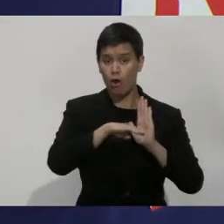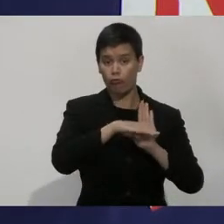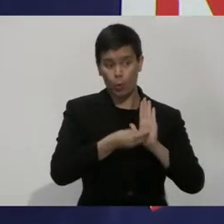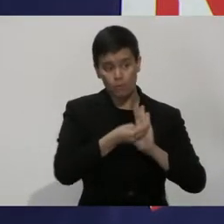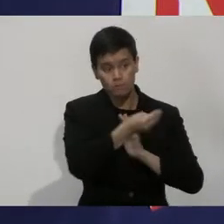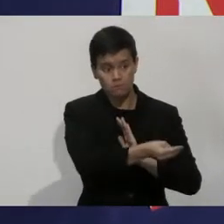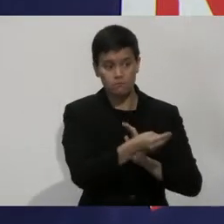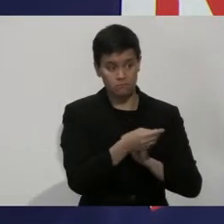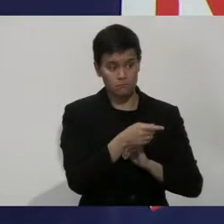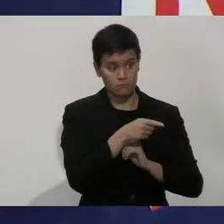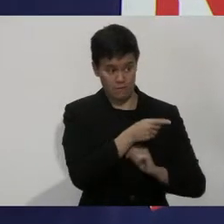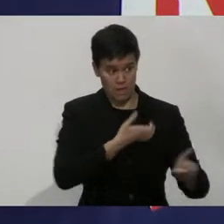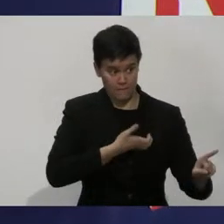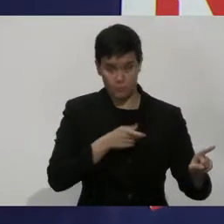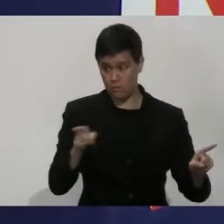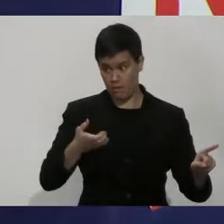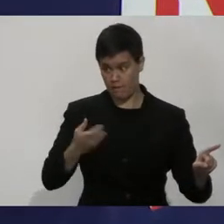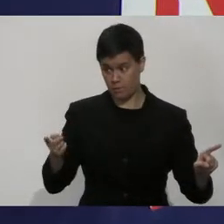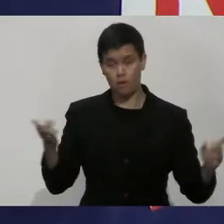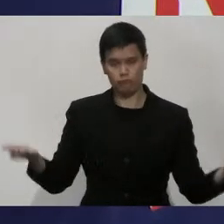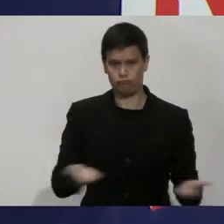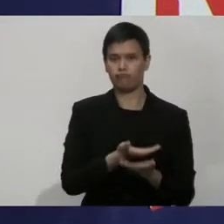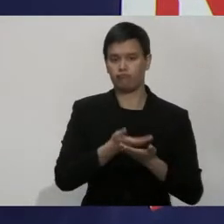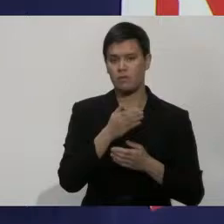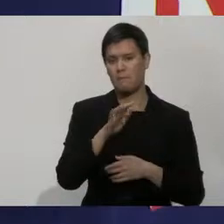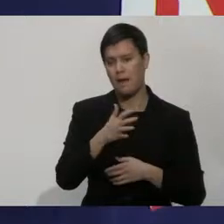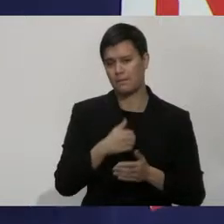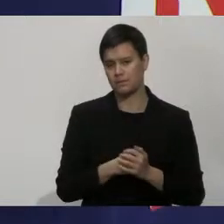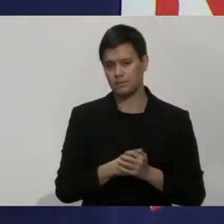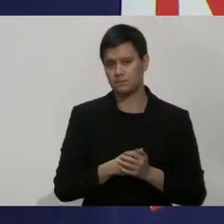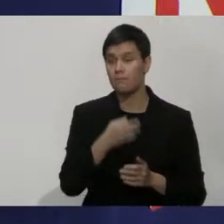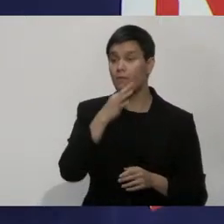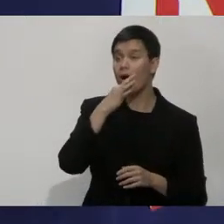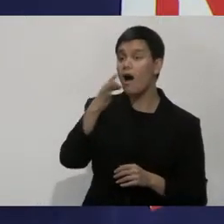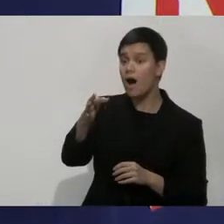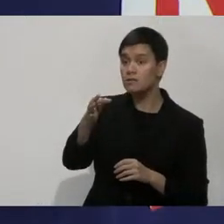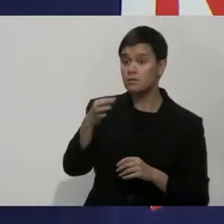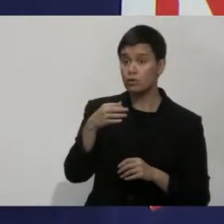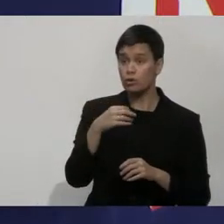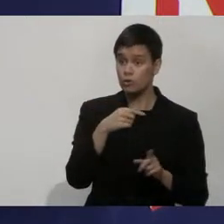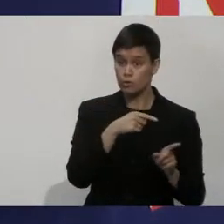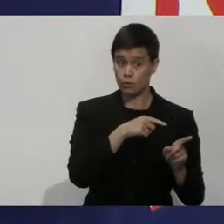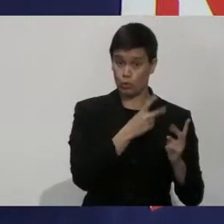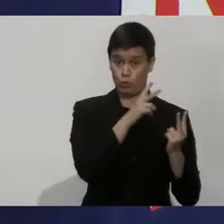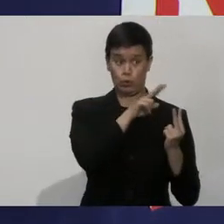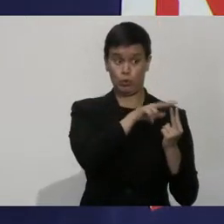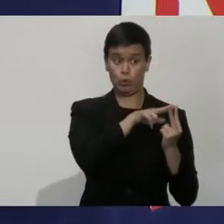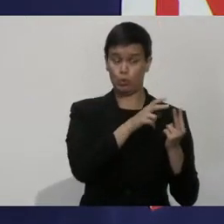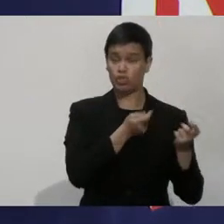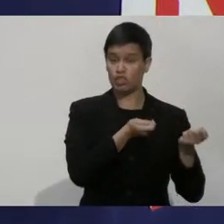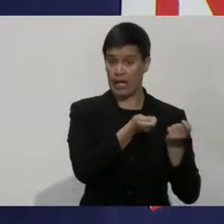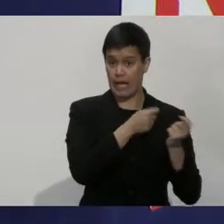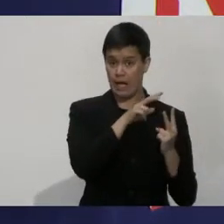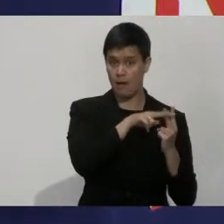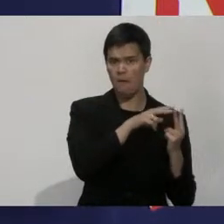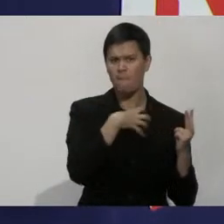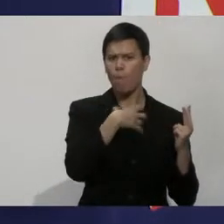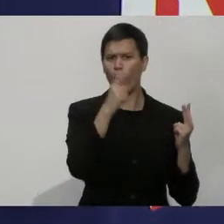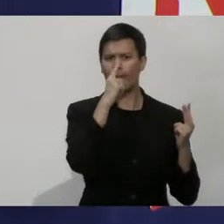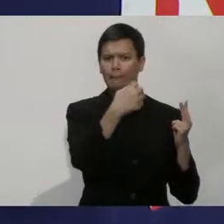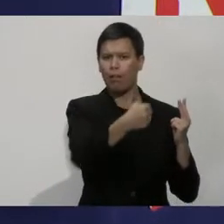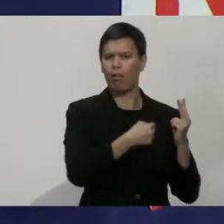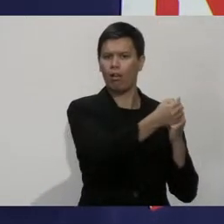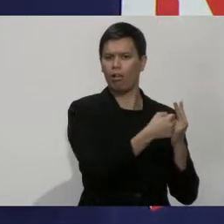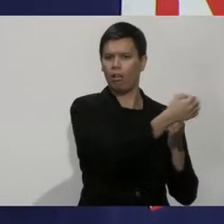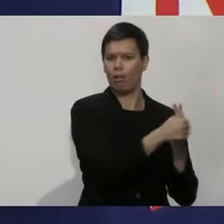and comfort with it. Yesterday, the Prime Minister said that there would be additional members of that group. So is that still up in the air then? Well, that's what Cabinet